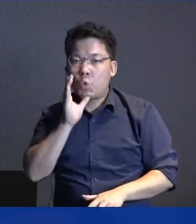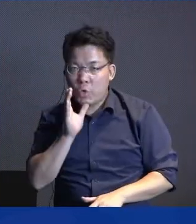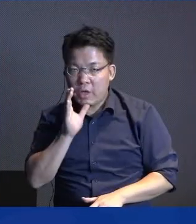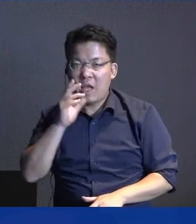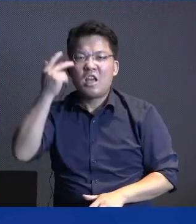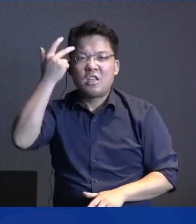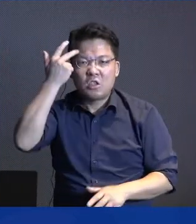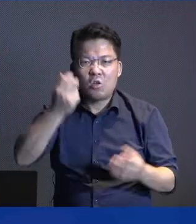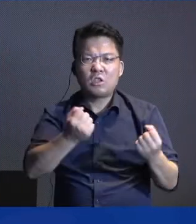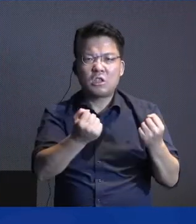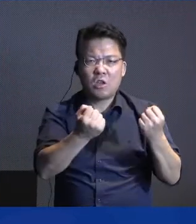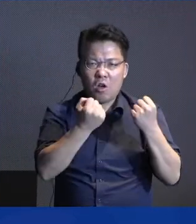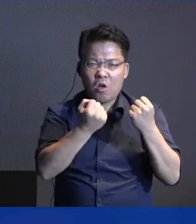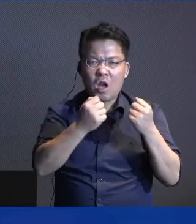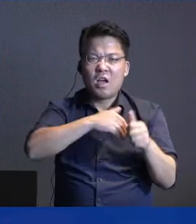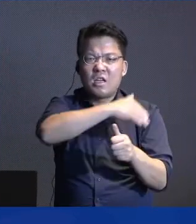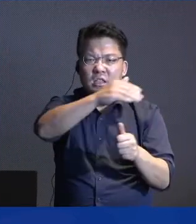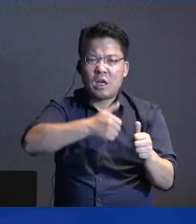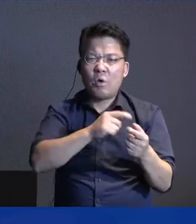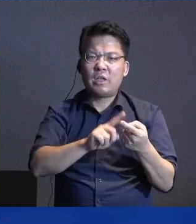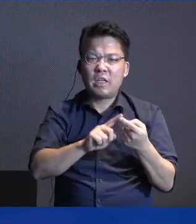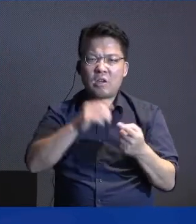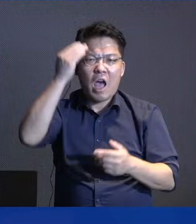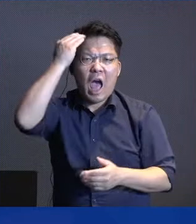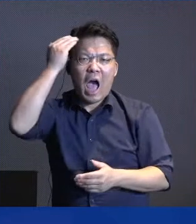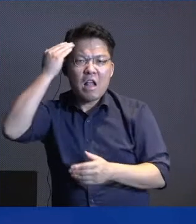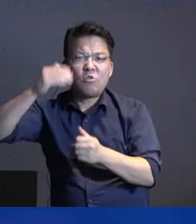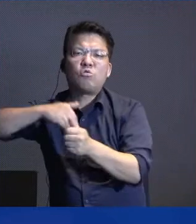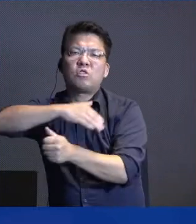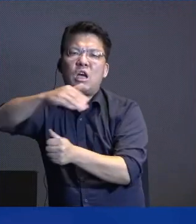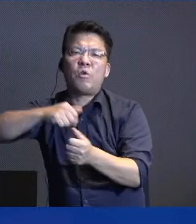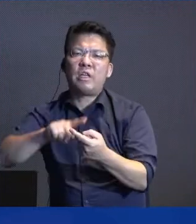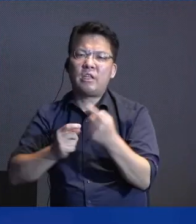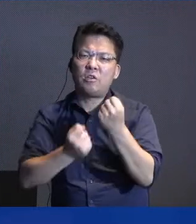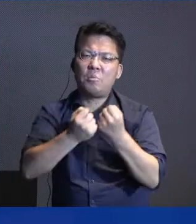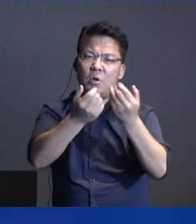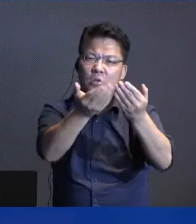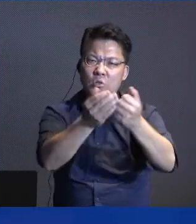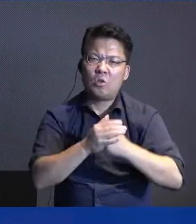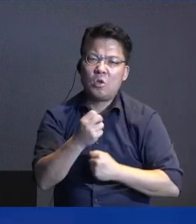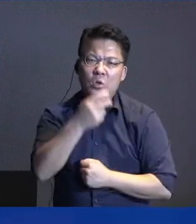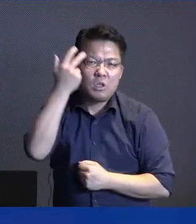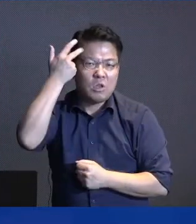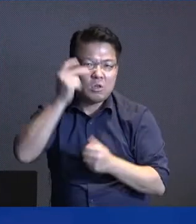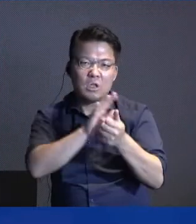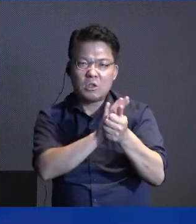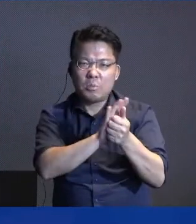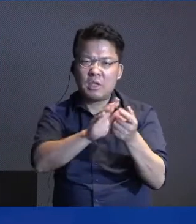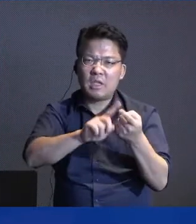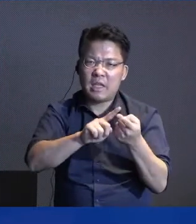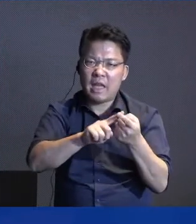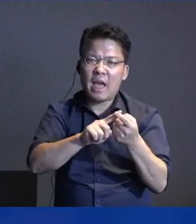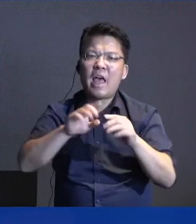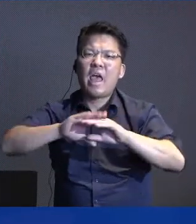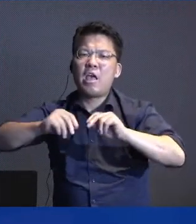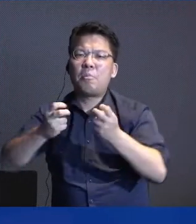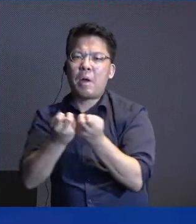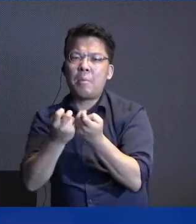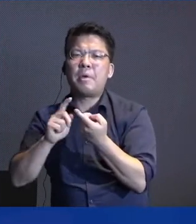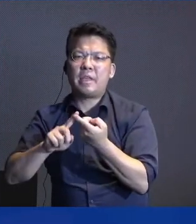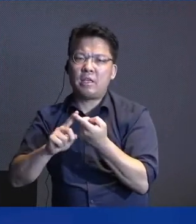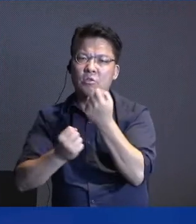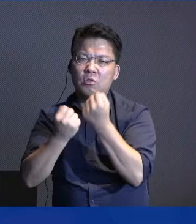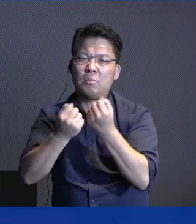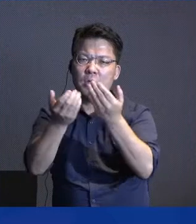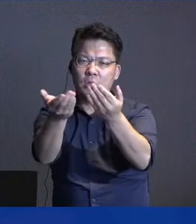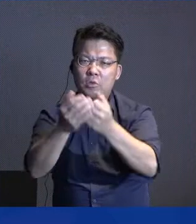some policy responses to mental health issues in Korea. I was actually very impressed by the first